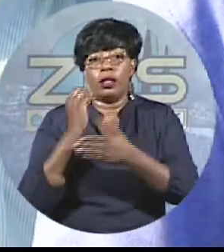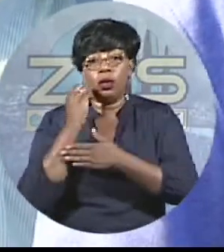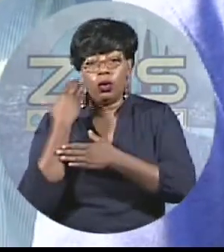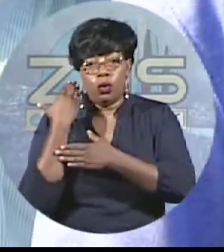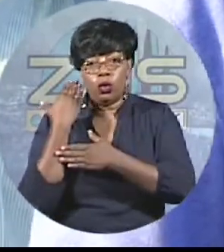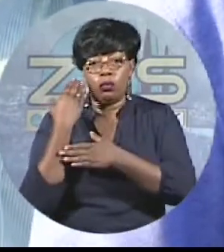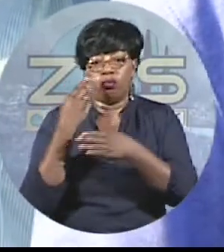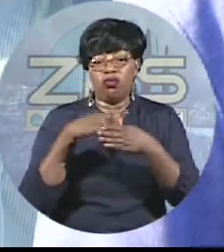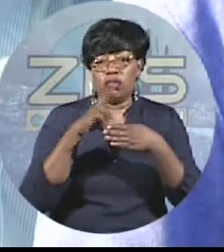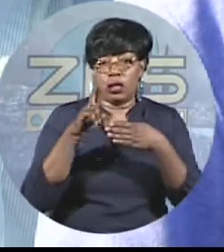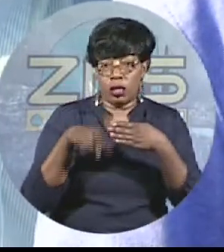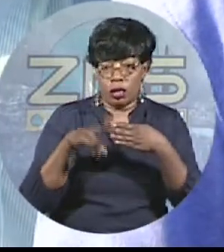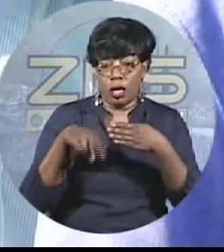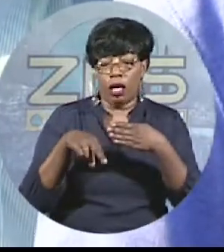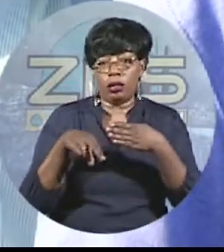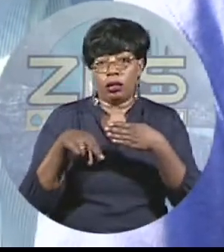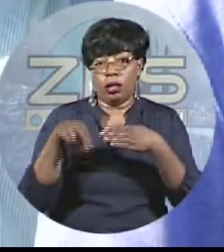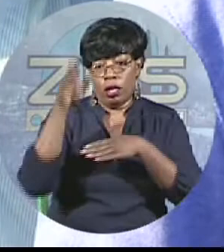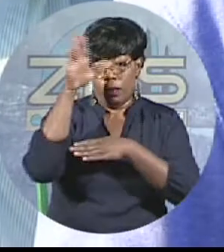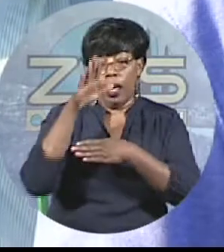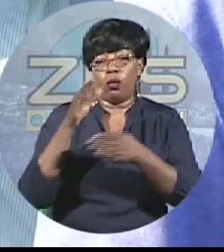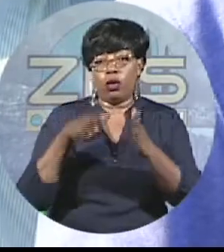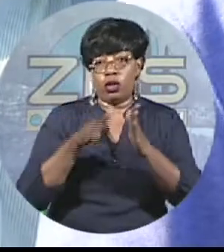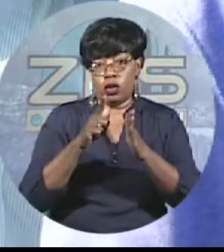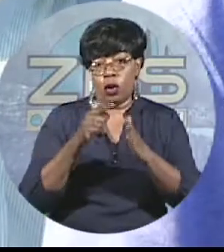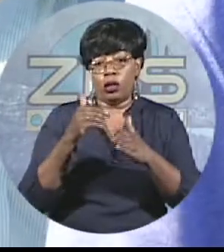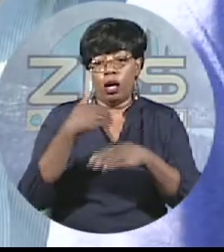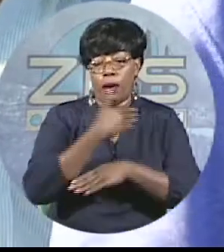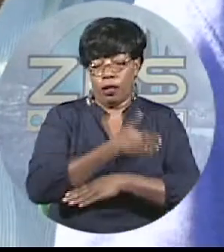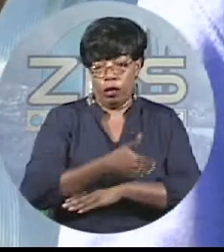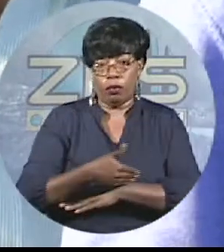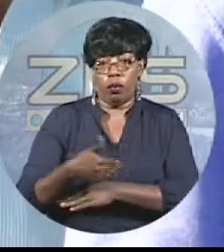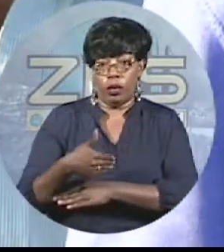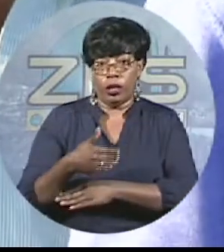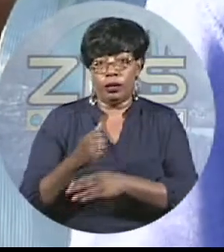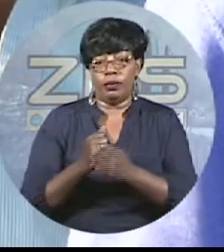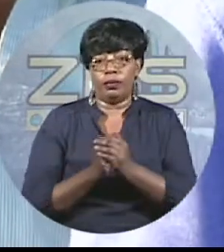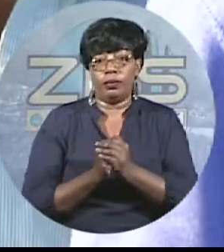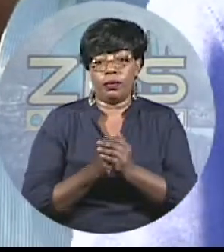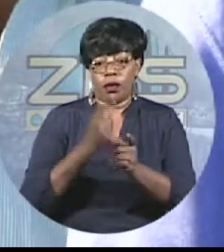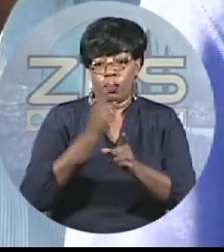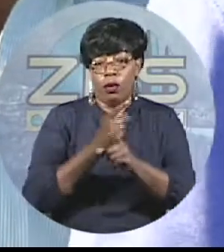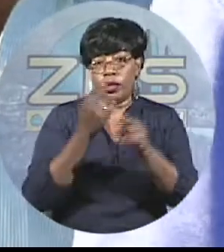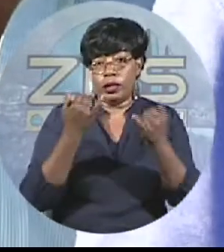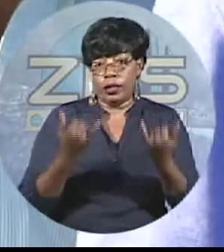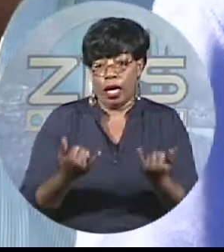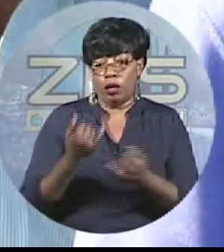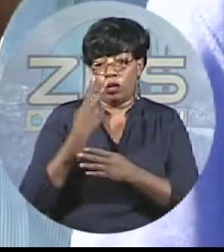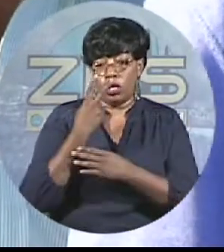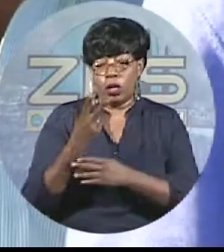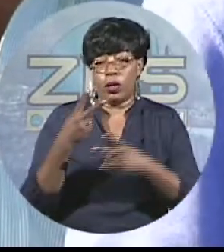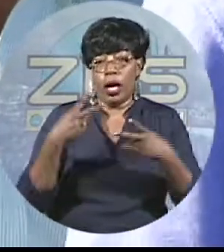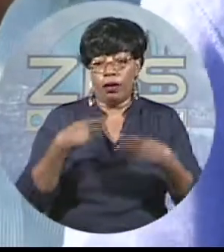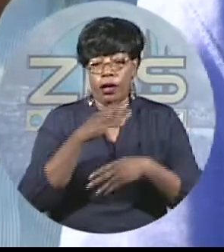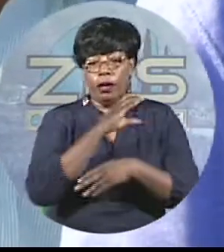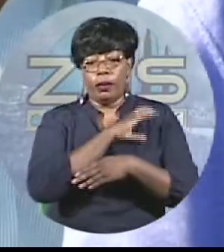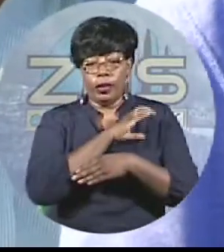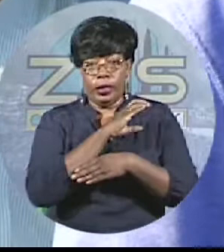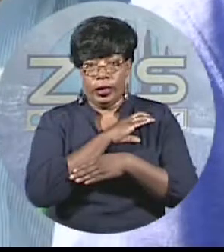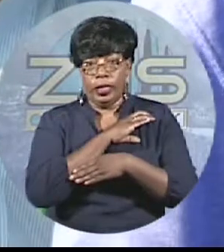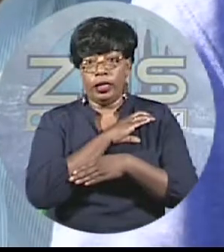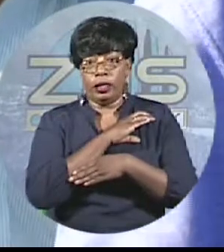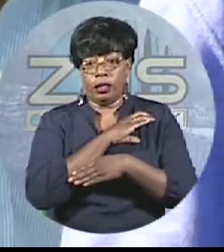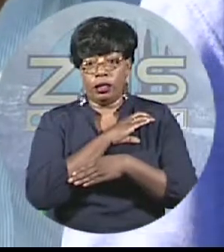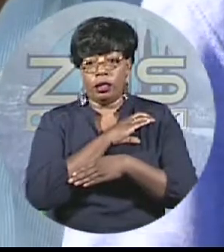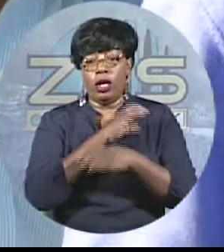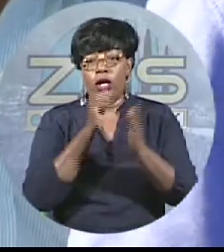result, the deceased was shot to the body. At this present time, as you can see, we have officers on the ground doing